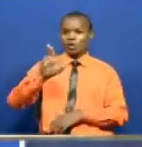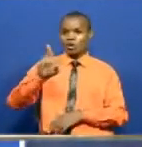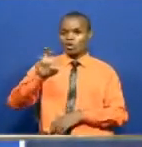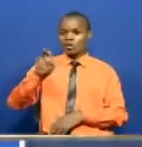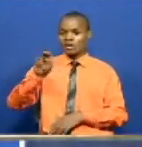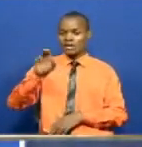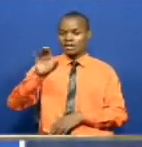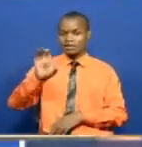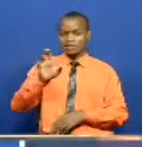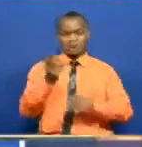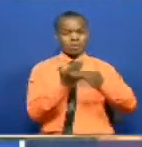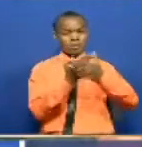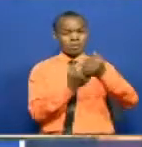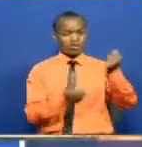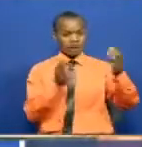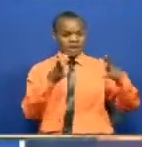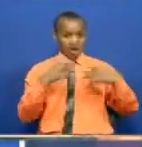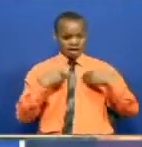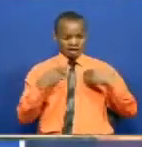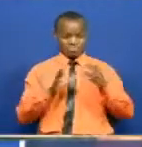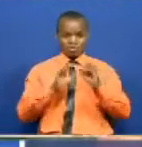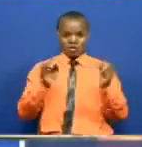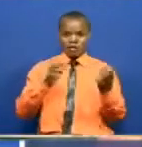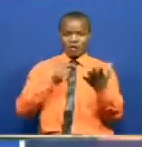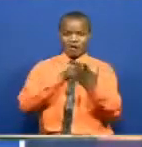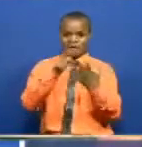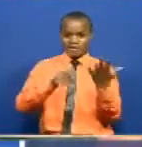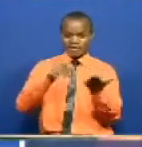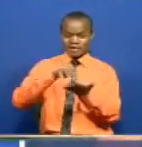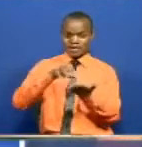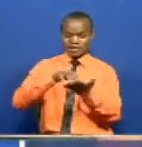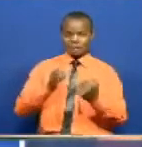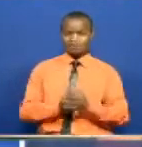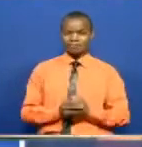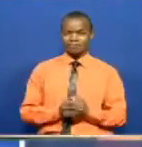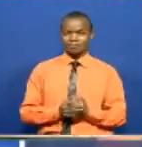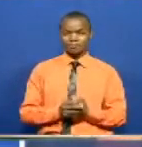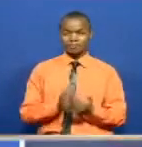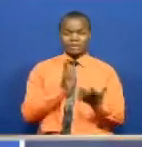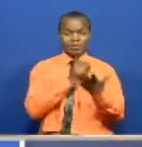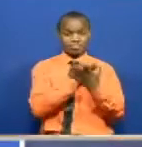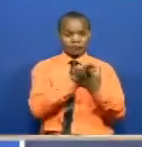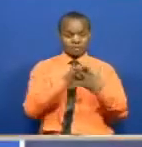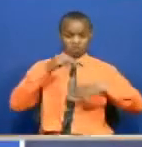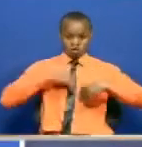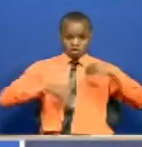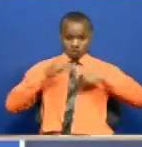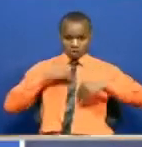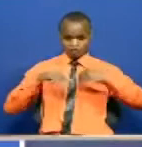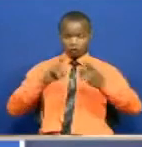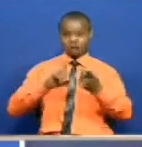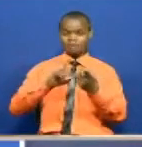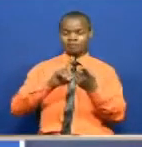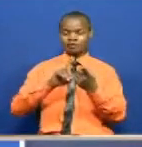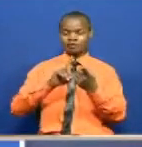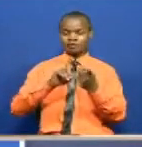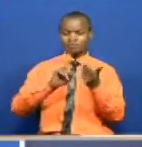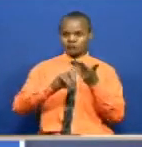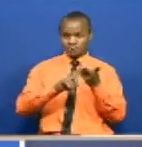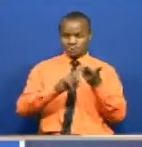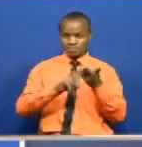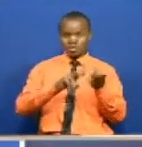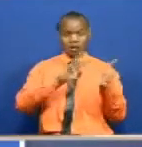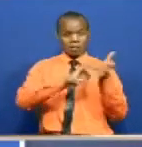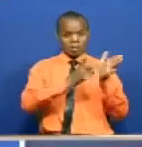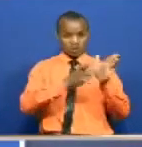not guilty to five accounts, which include conspiracy to commit an offence of corruption, engaging in a project without prior